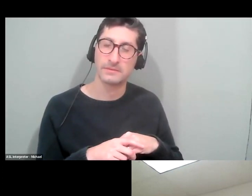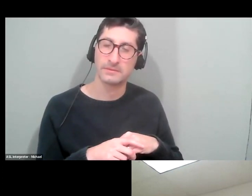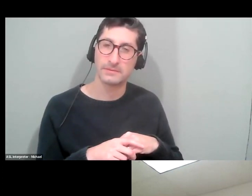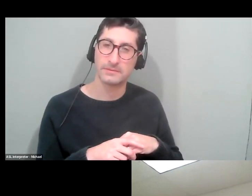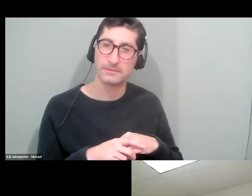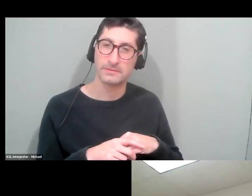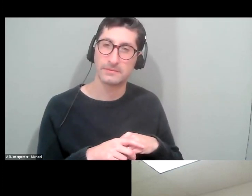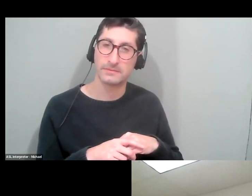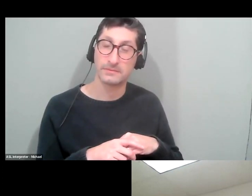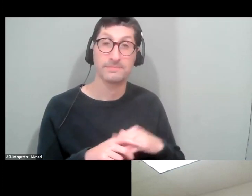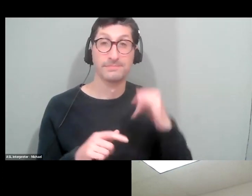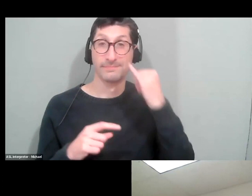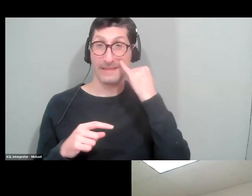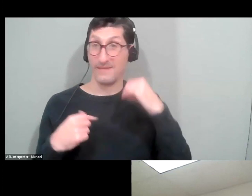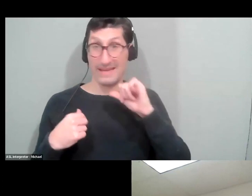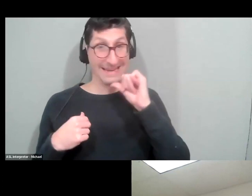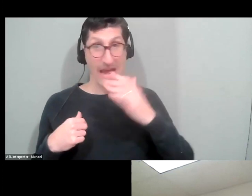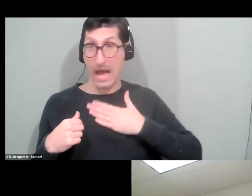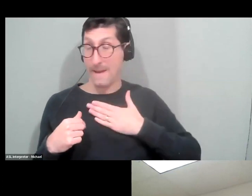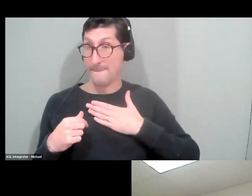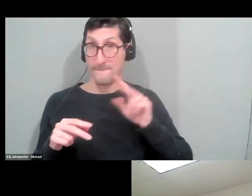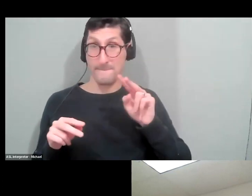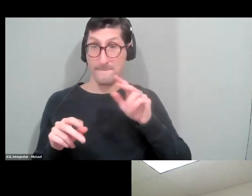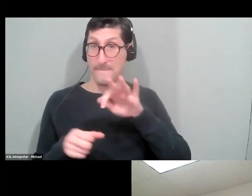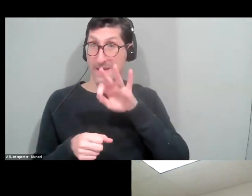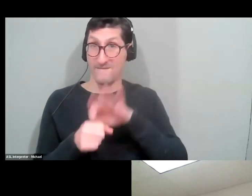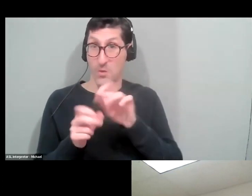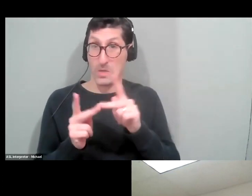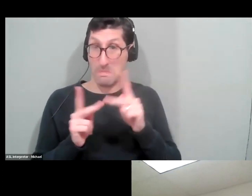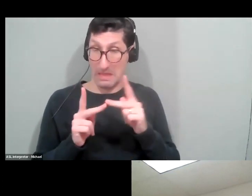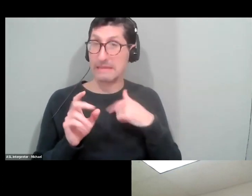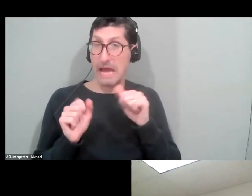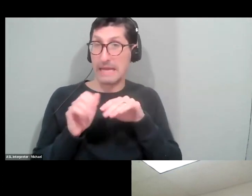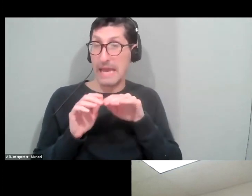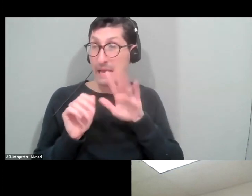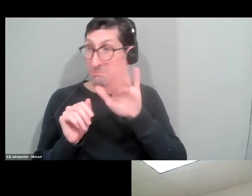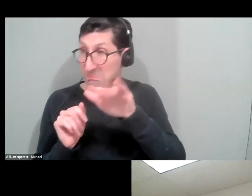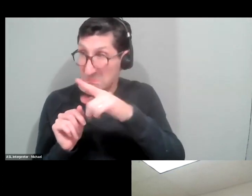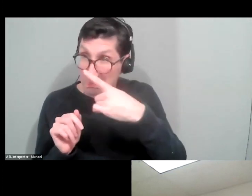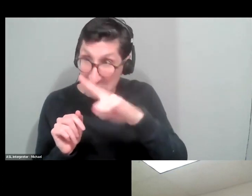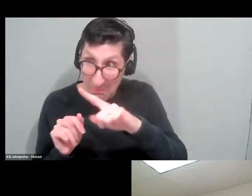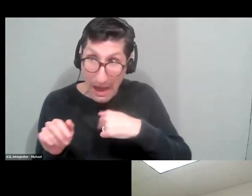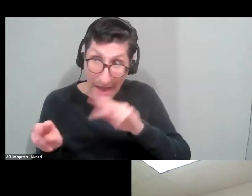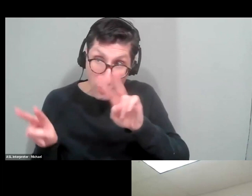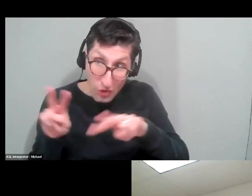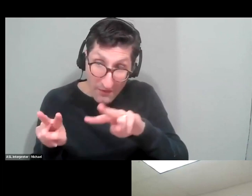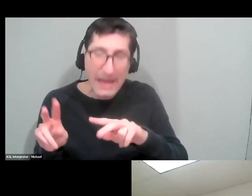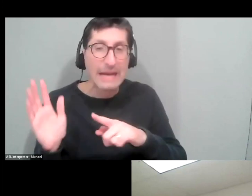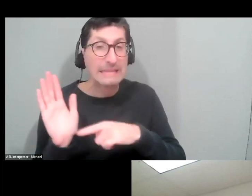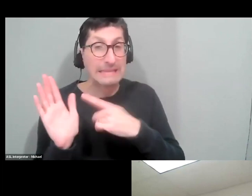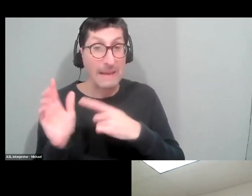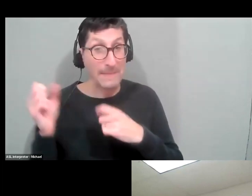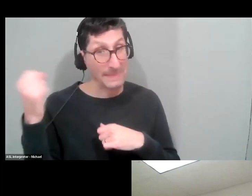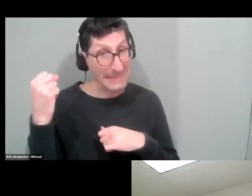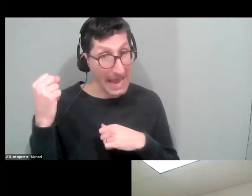polling place that is not yours, but that does sometimes come with complications. So it's usually easiest to do your own